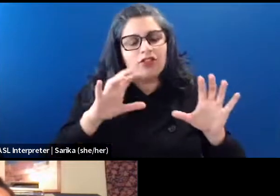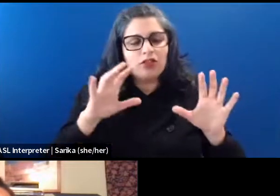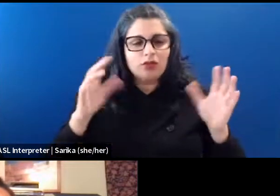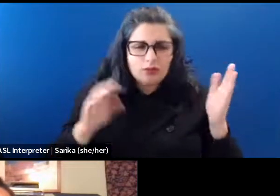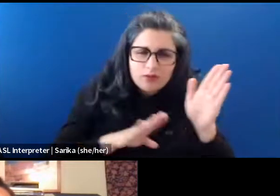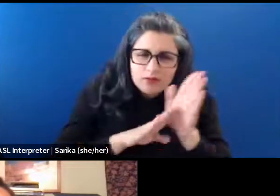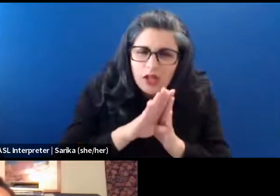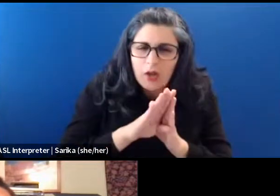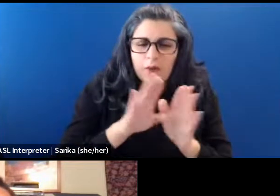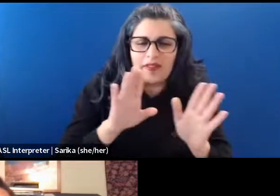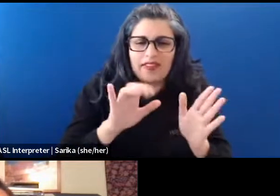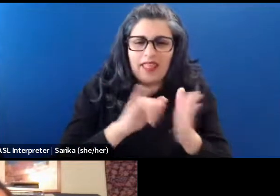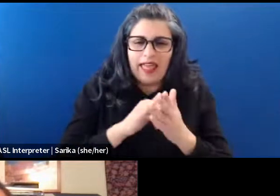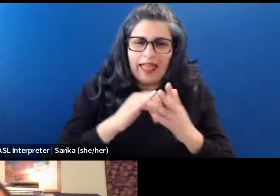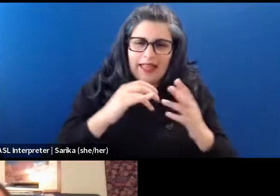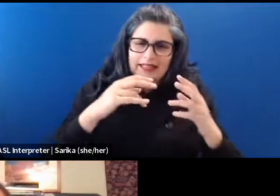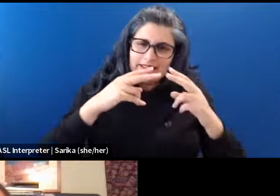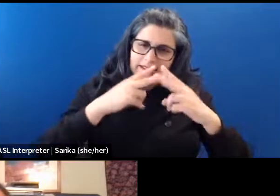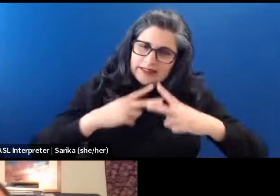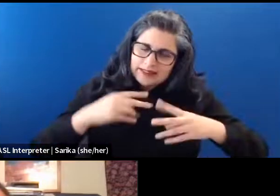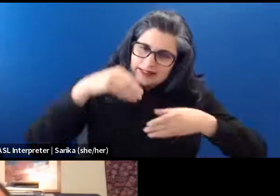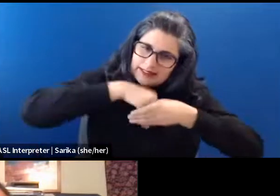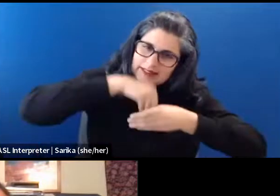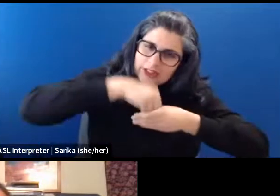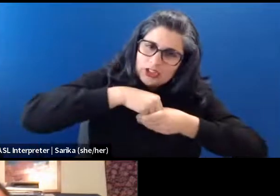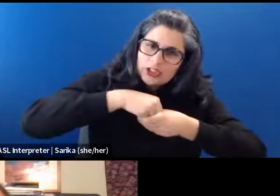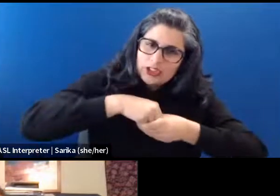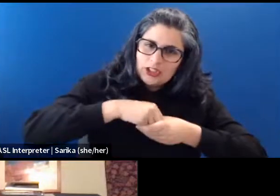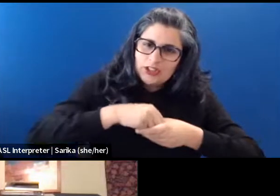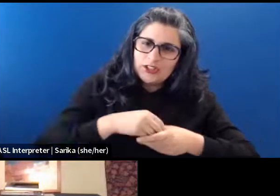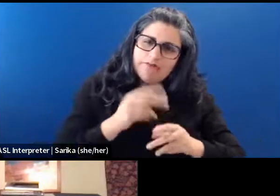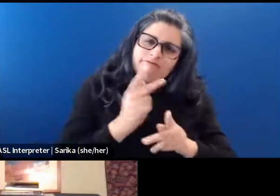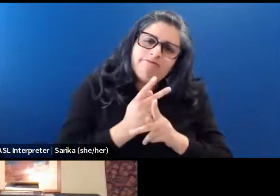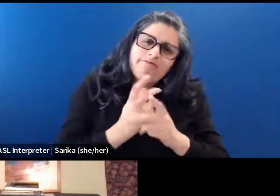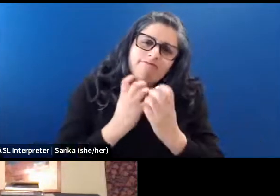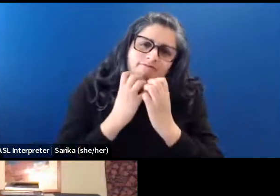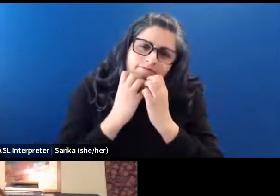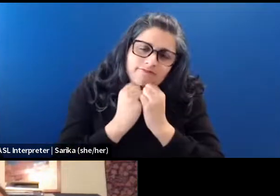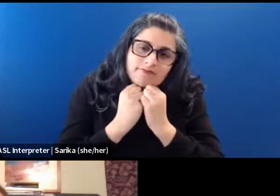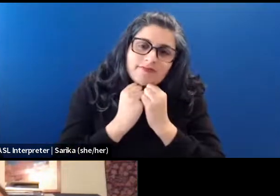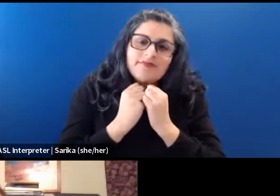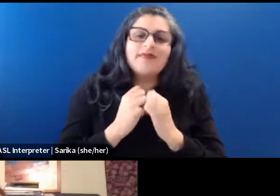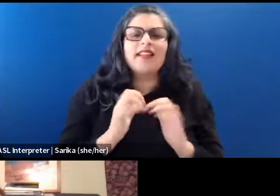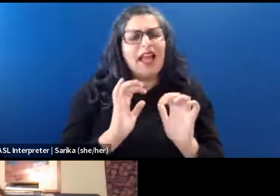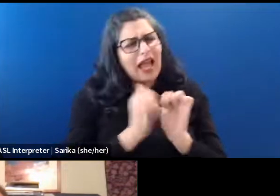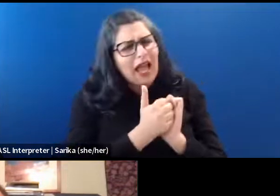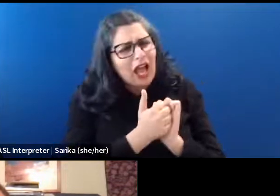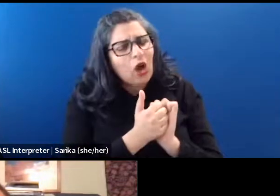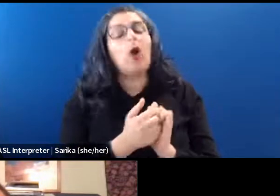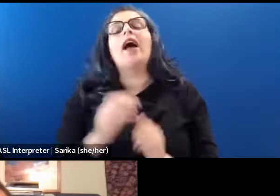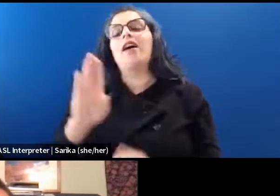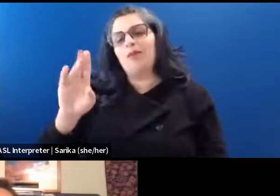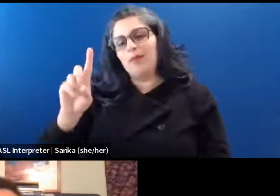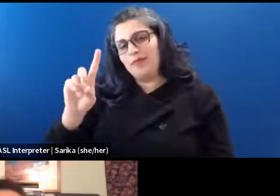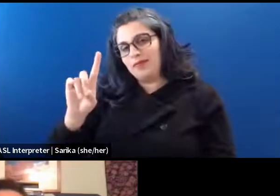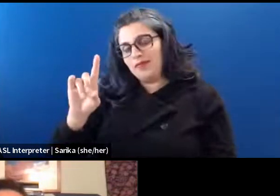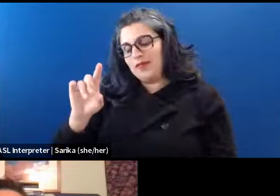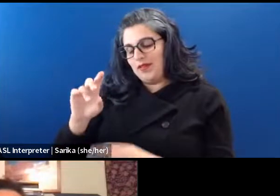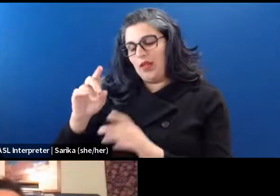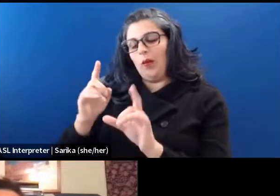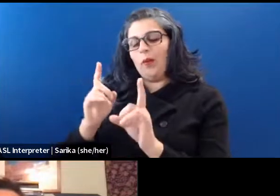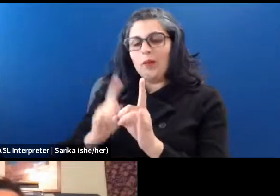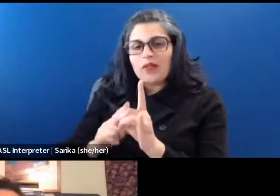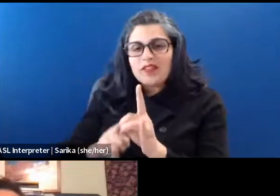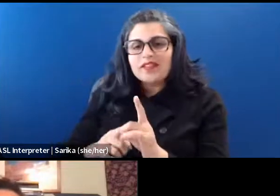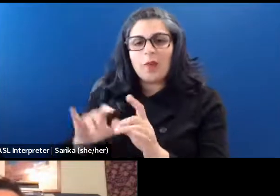Mm-hmm. I think that's so powerful, but how do you do it? And I think Buddhism and the compassion practices, and in my tradition, which